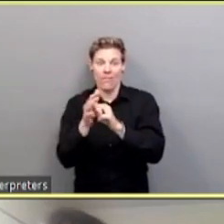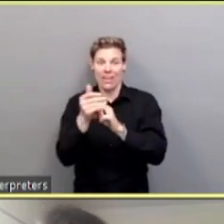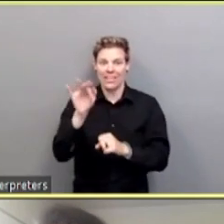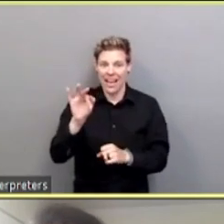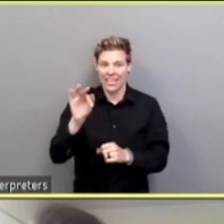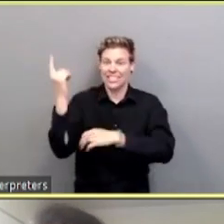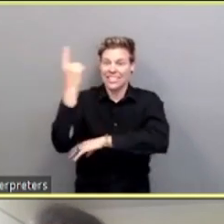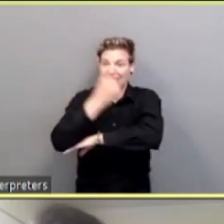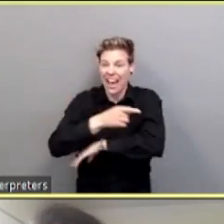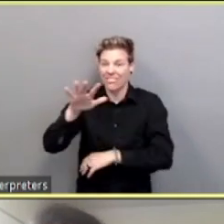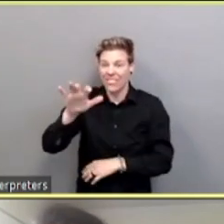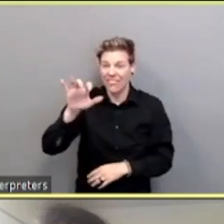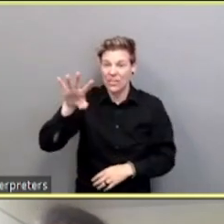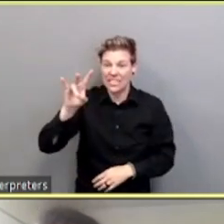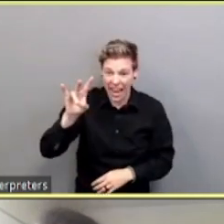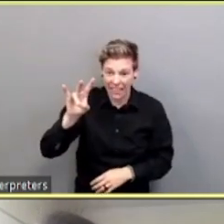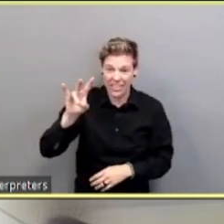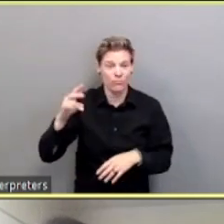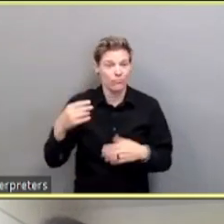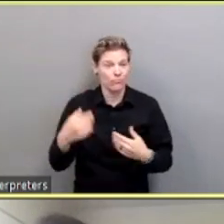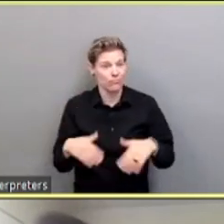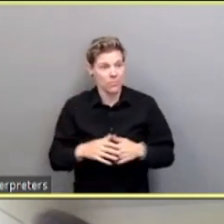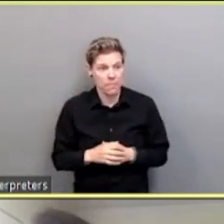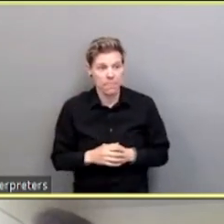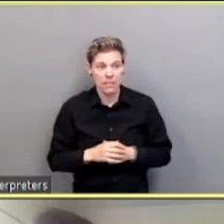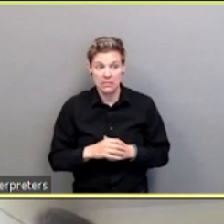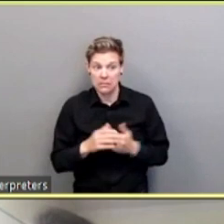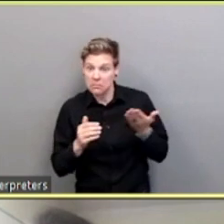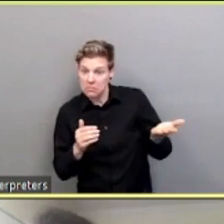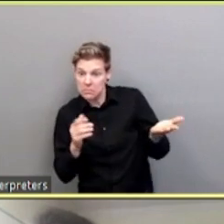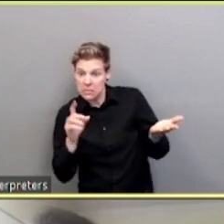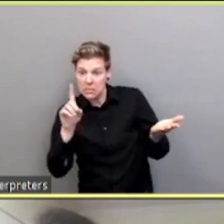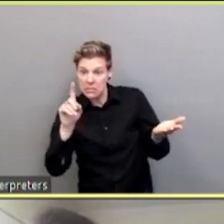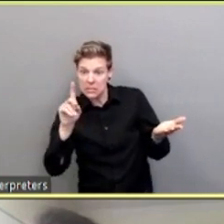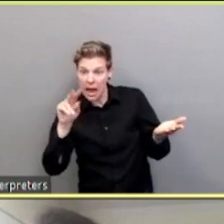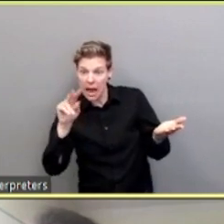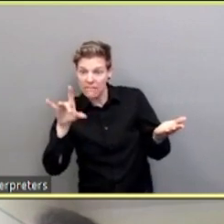David, did you want to intro or should I go ahead?